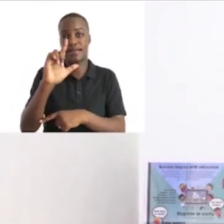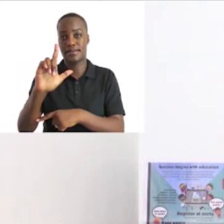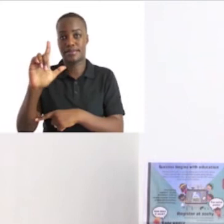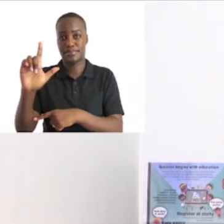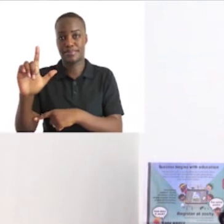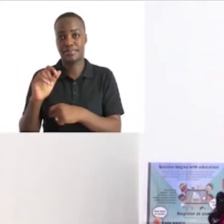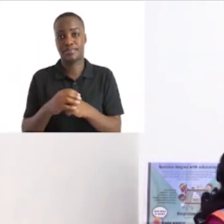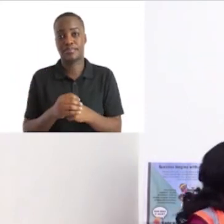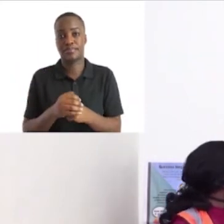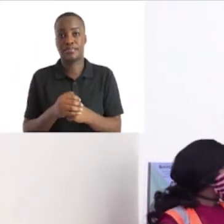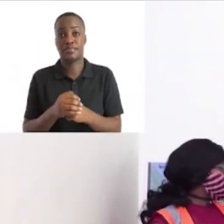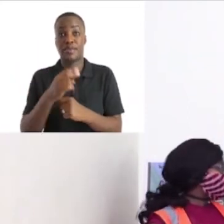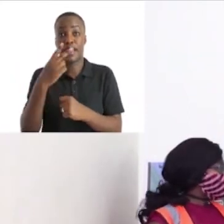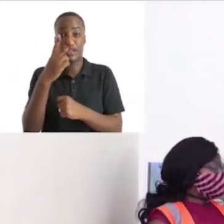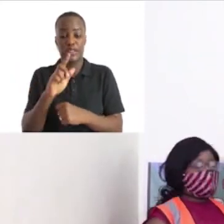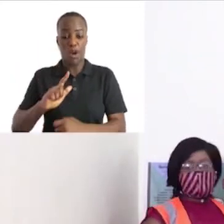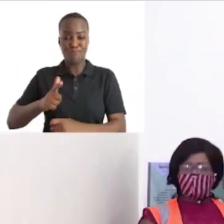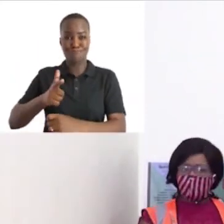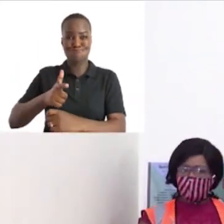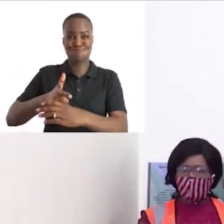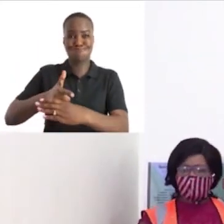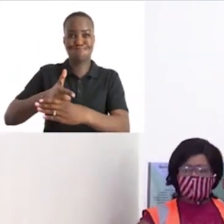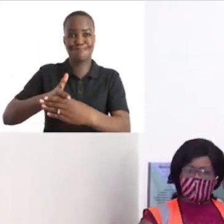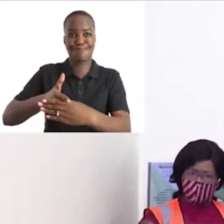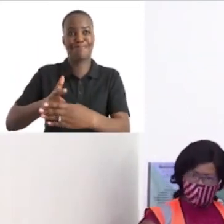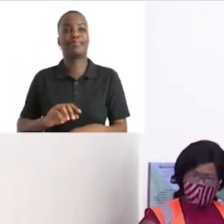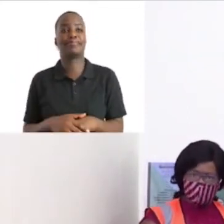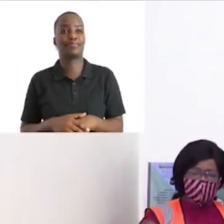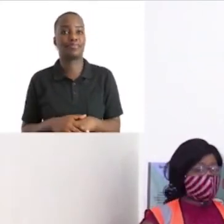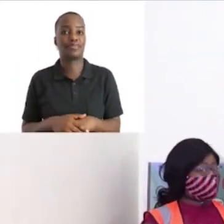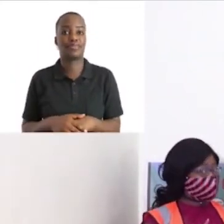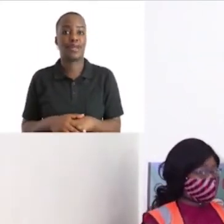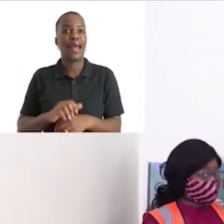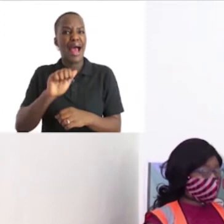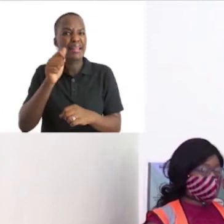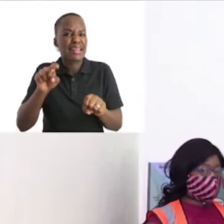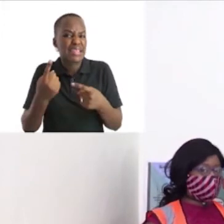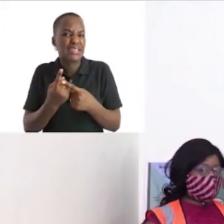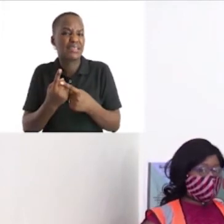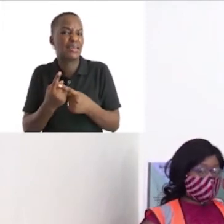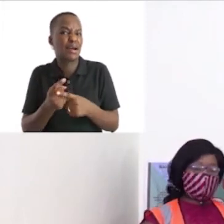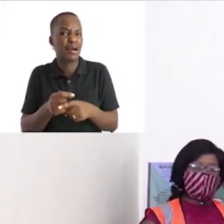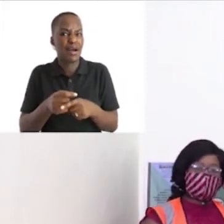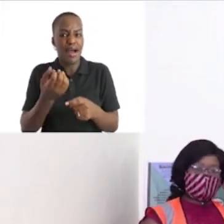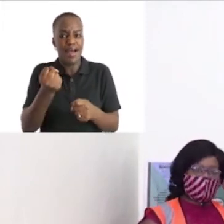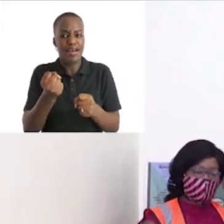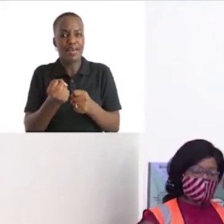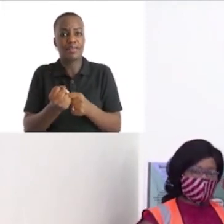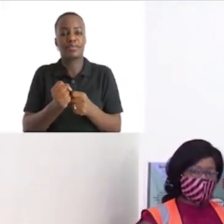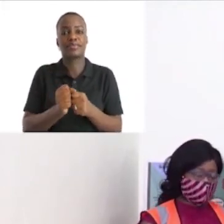Drill. And we can see a drill. But there's something else that makes a sound that's not the drill. It is